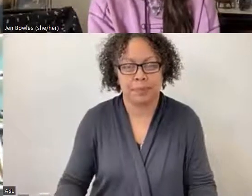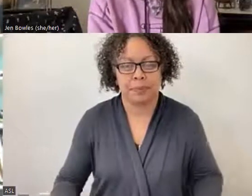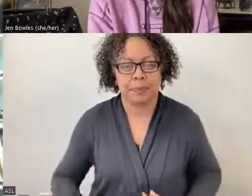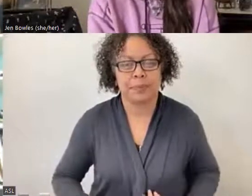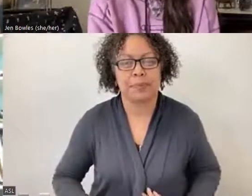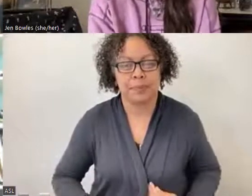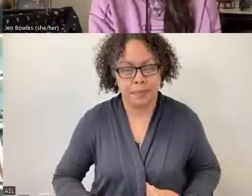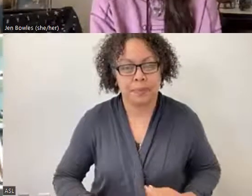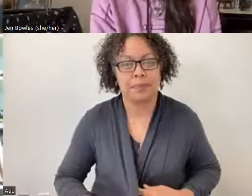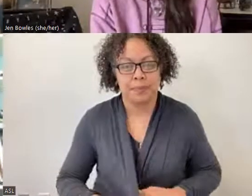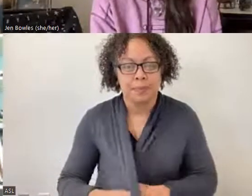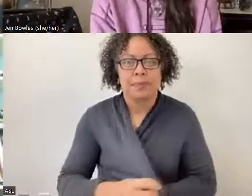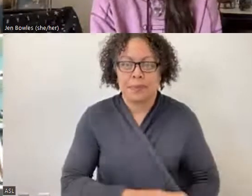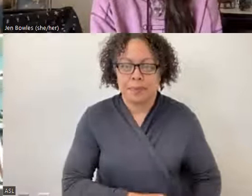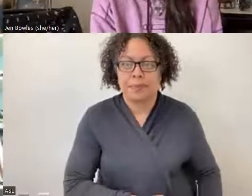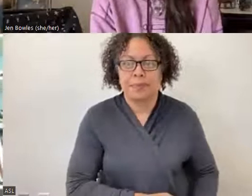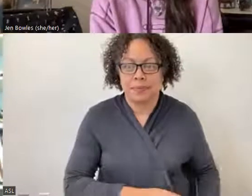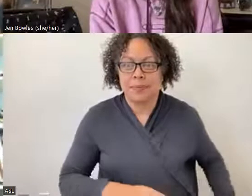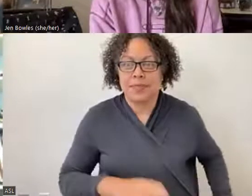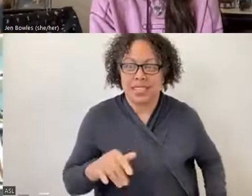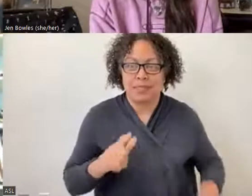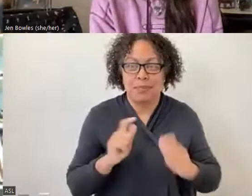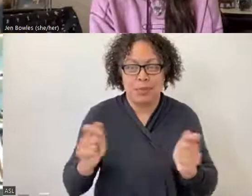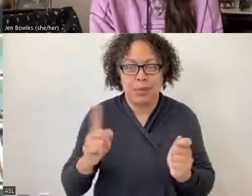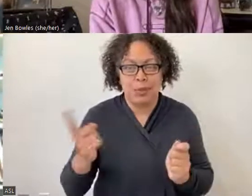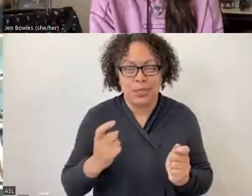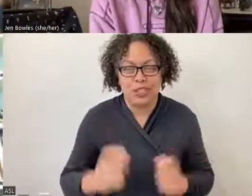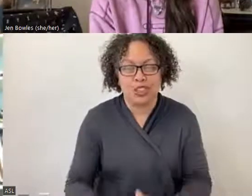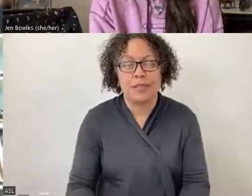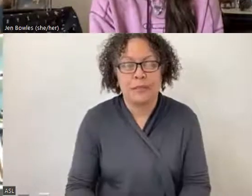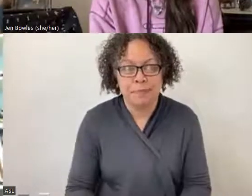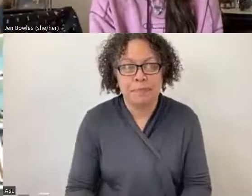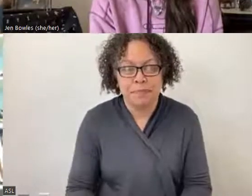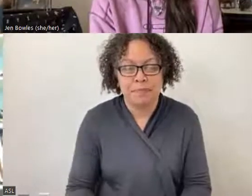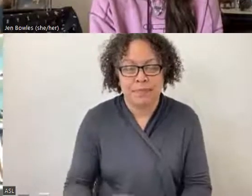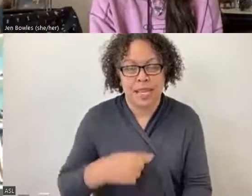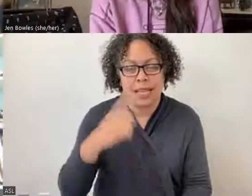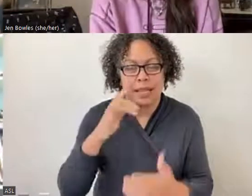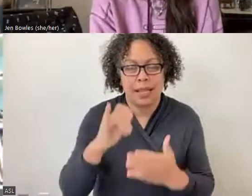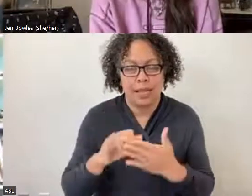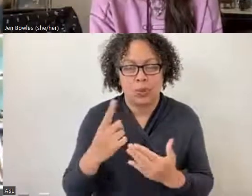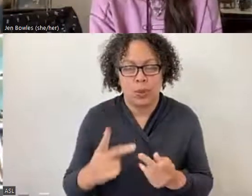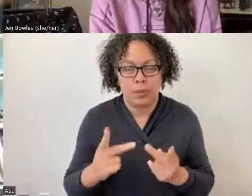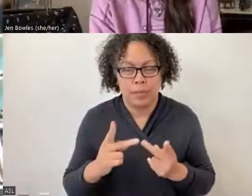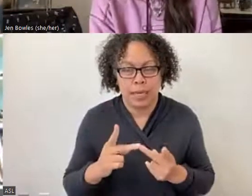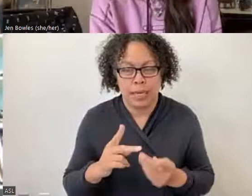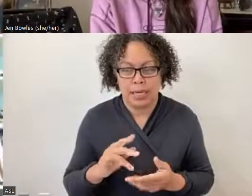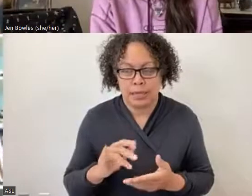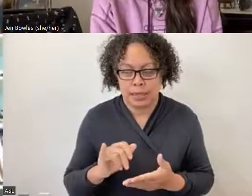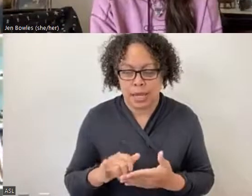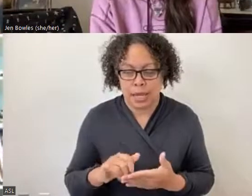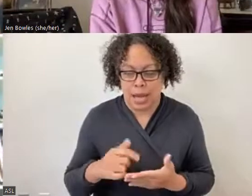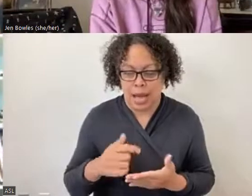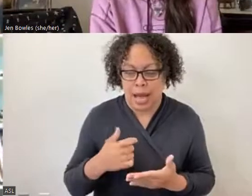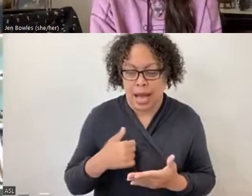Yeah, that's a big question. So I think this is also one of the places where I have